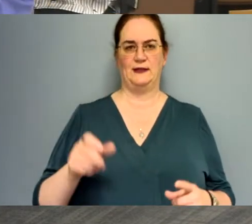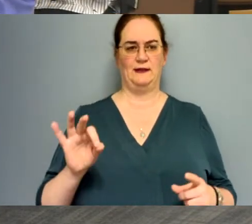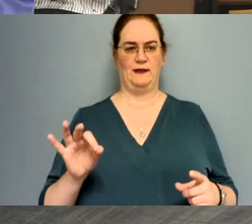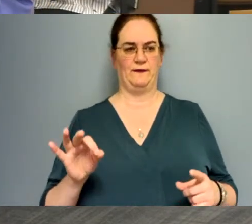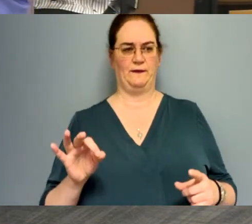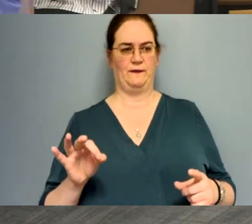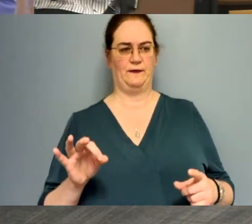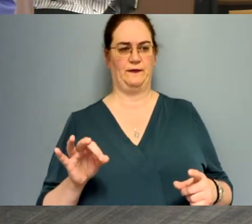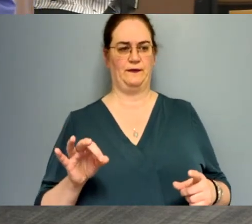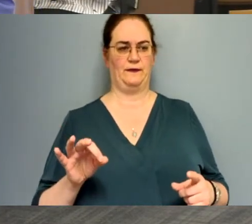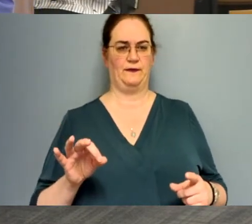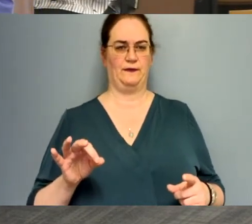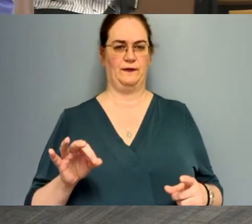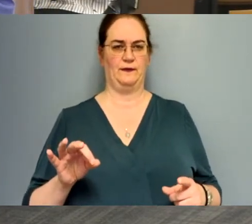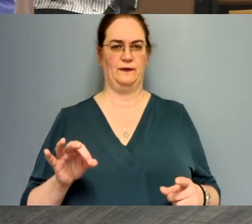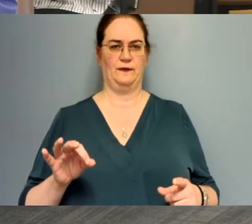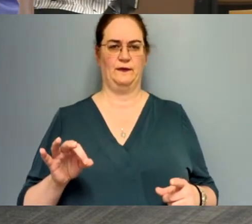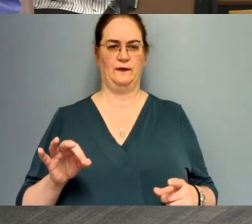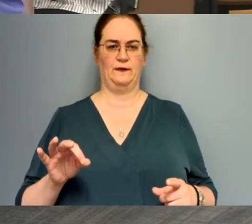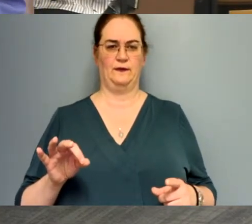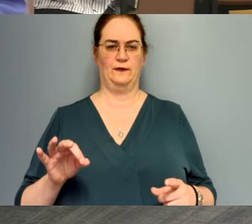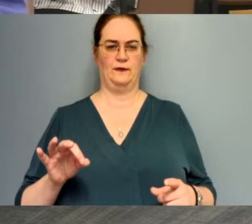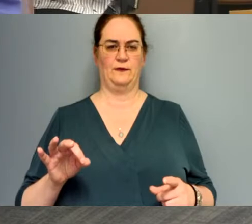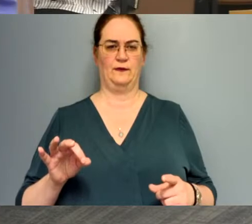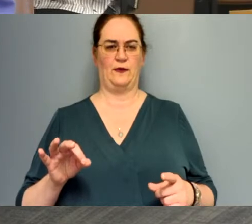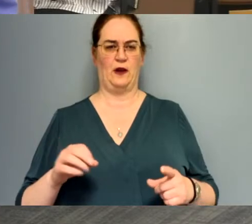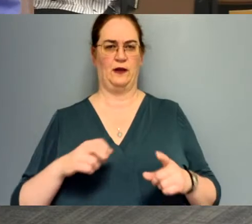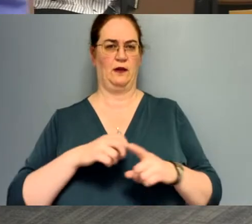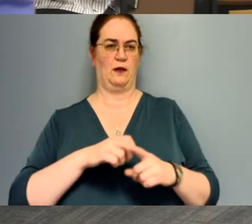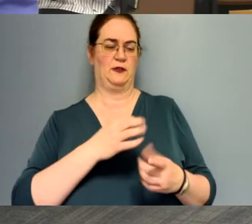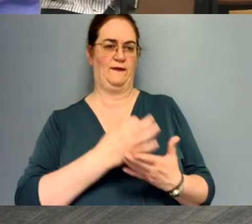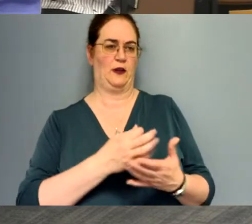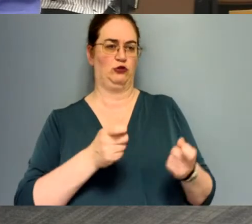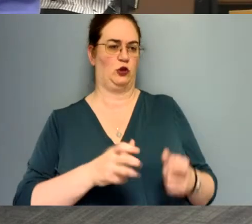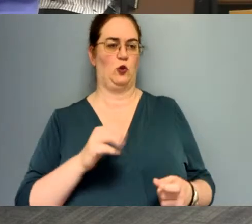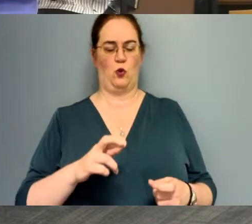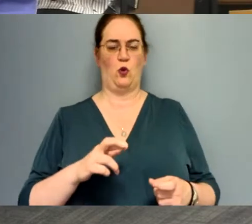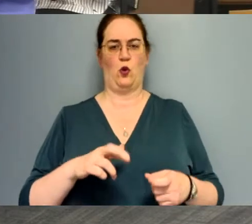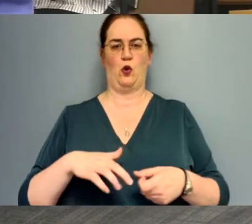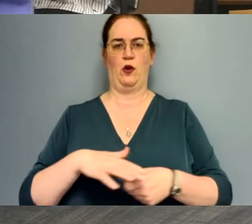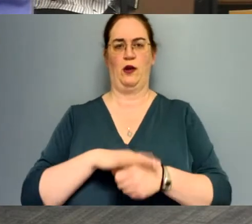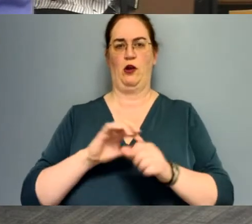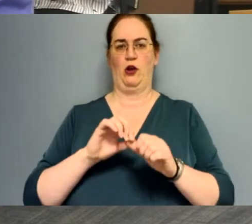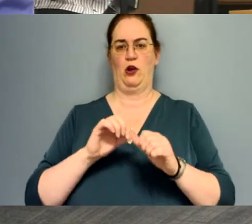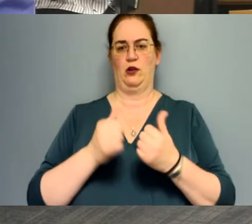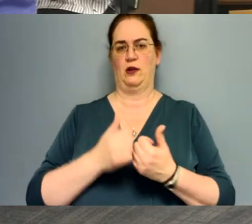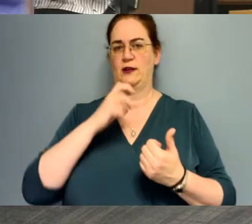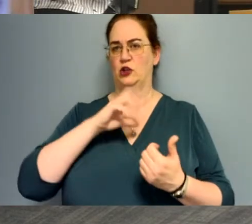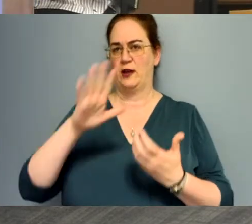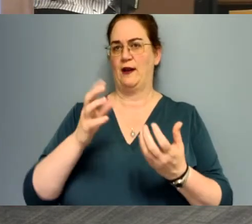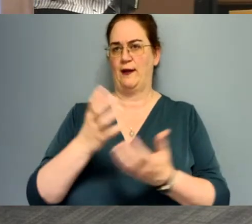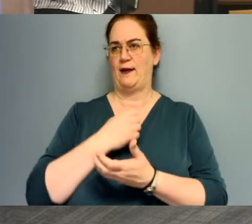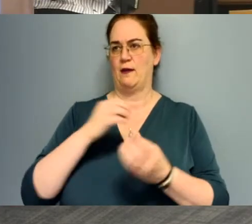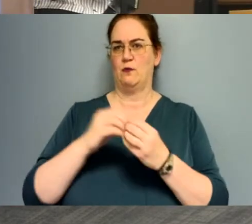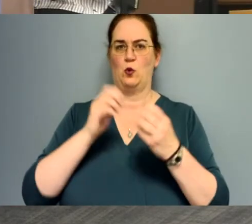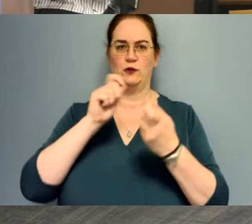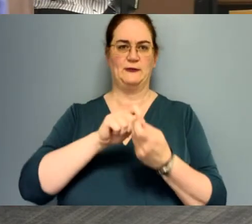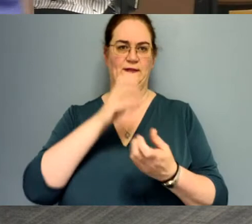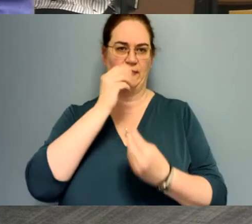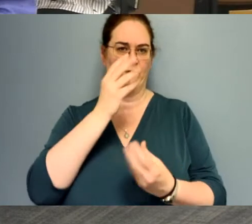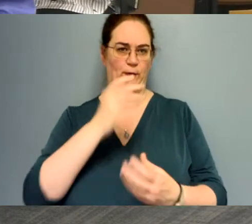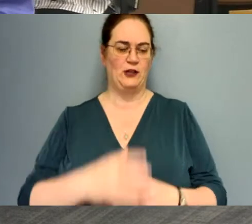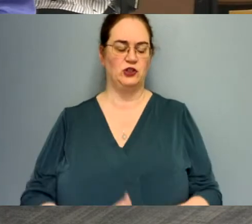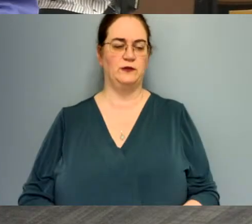I come to the finance director or area agency, could I get more specific